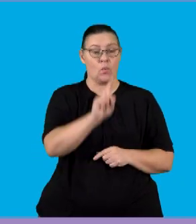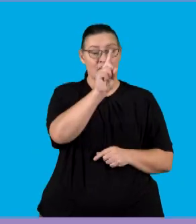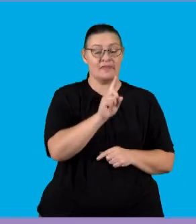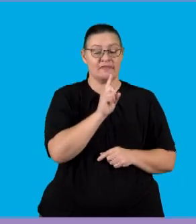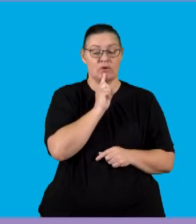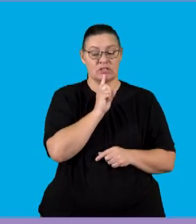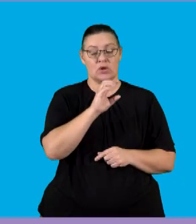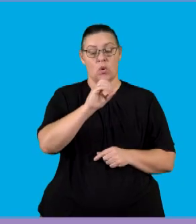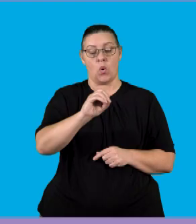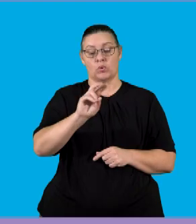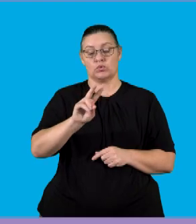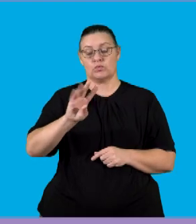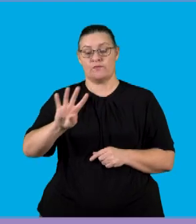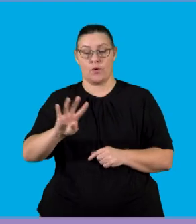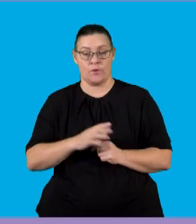of